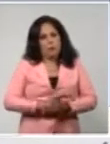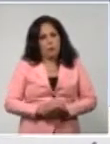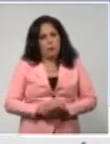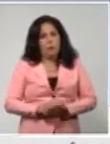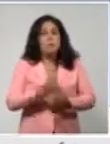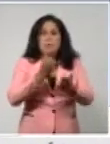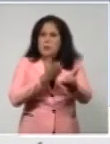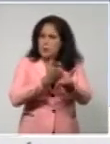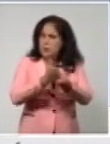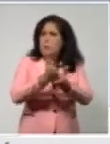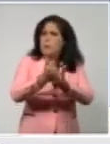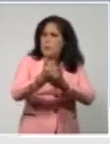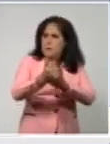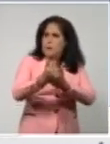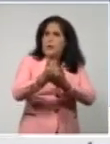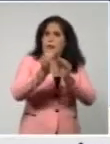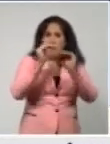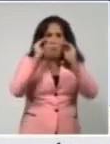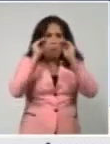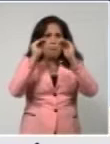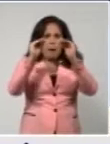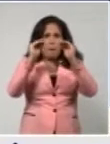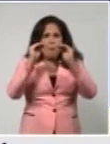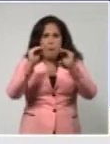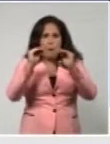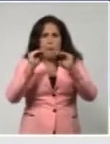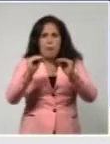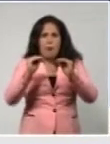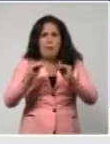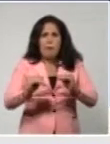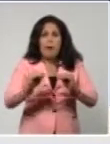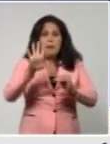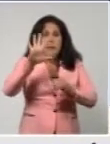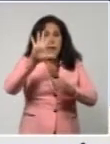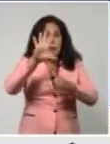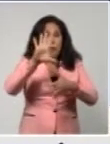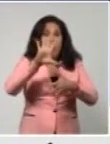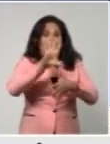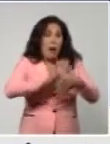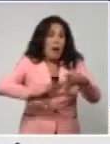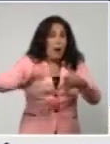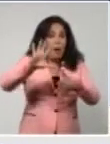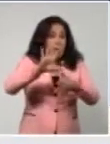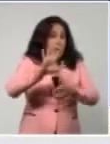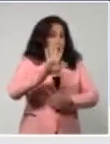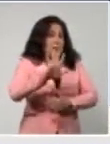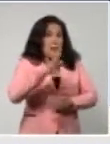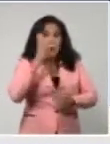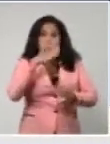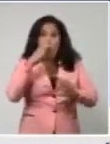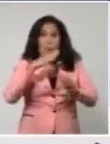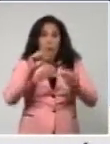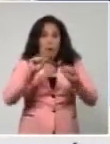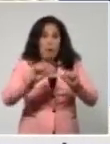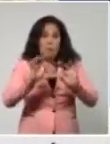4.07%. The top 5 worst affected countries continue to be the United States, with